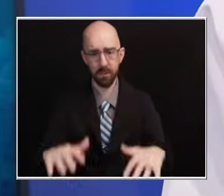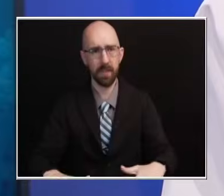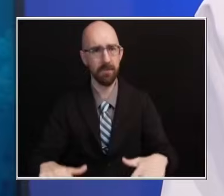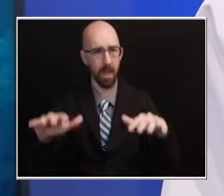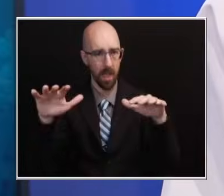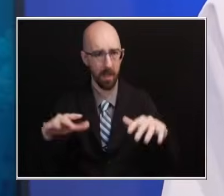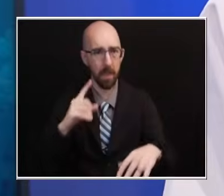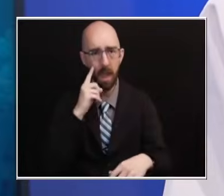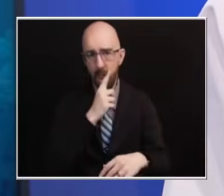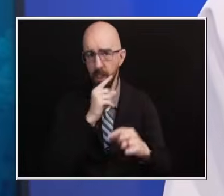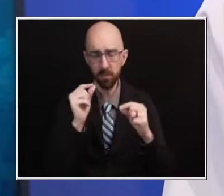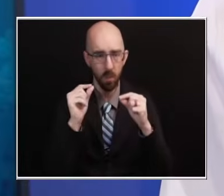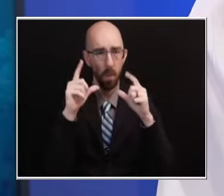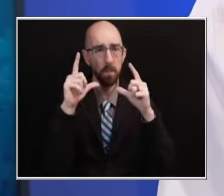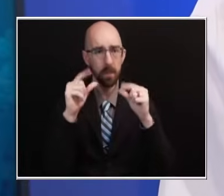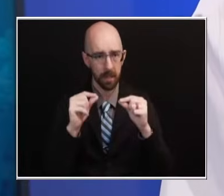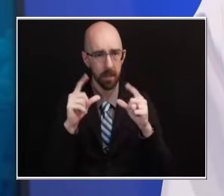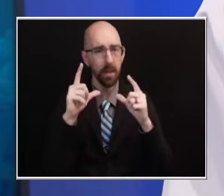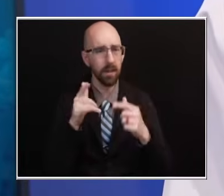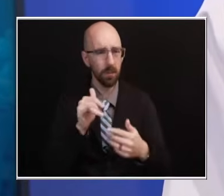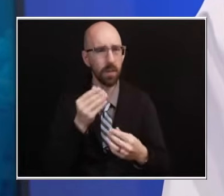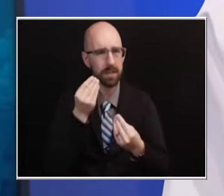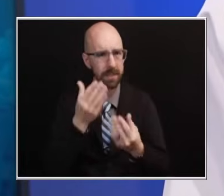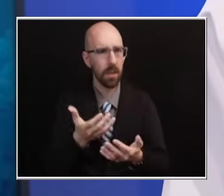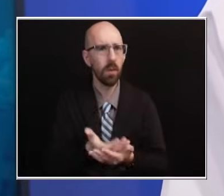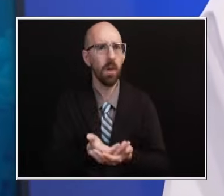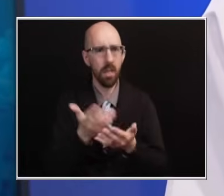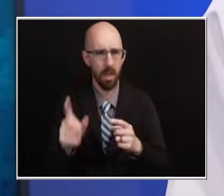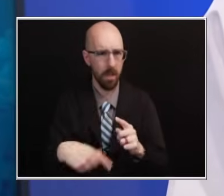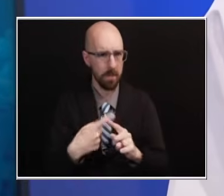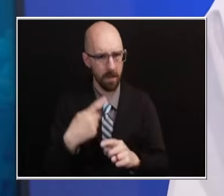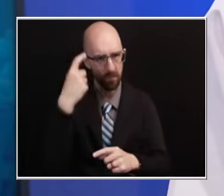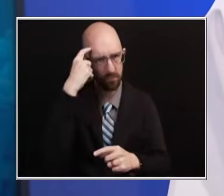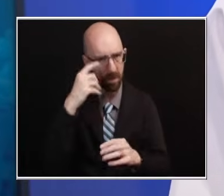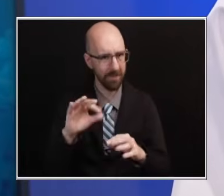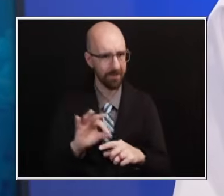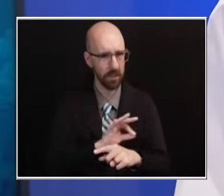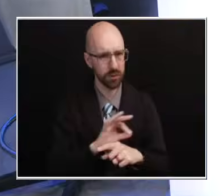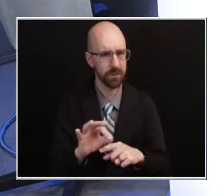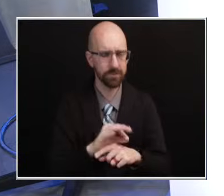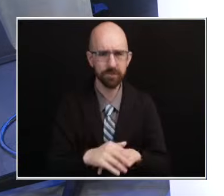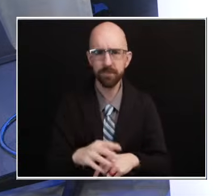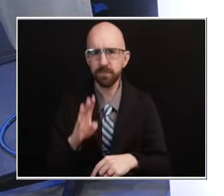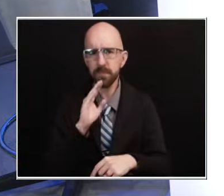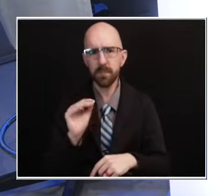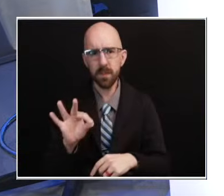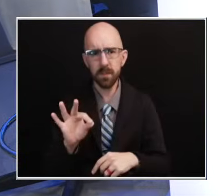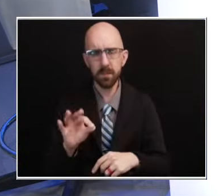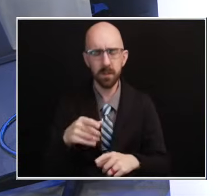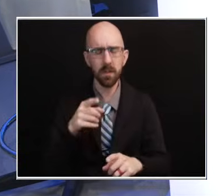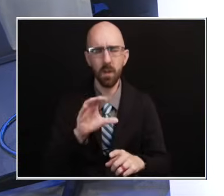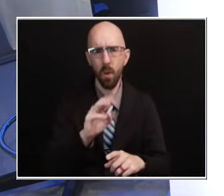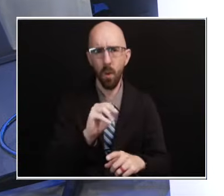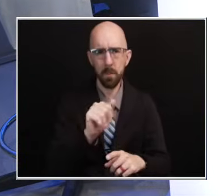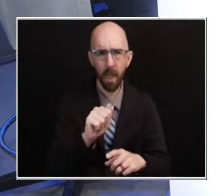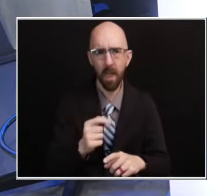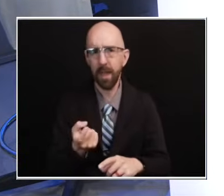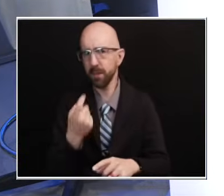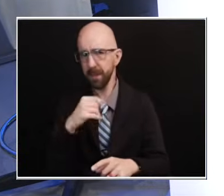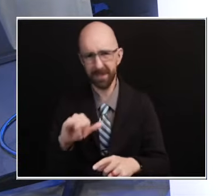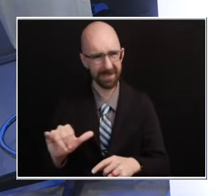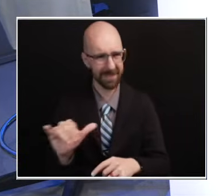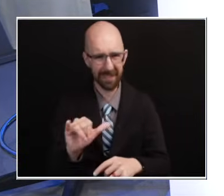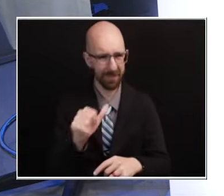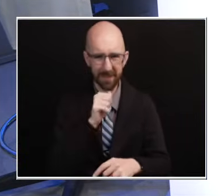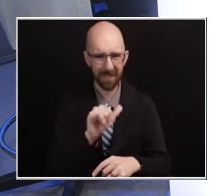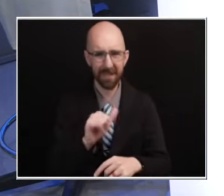eyes. Those sorts of things tell you so much about how the brain is working. And is being in a coma and intubated the same thing? I keep saying that. It's not, is it? As I'm saying